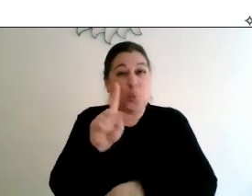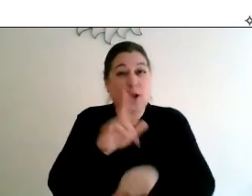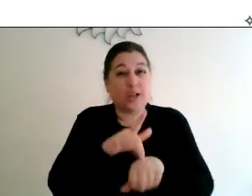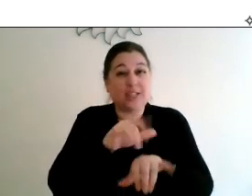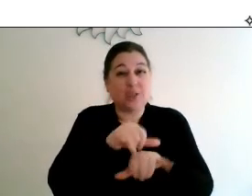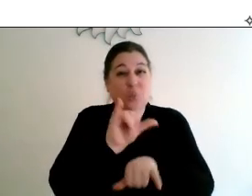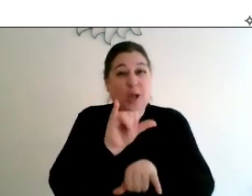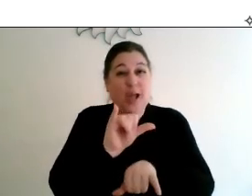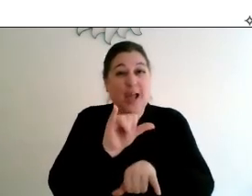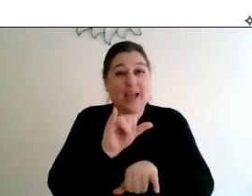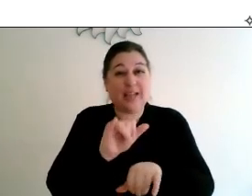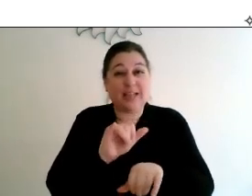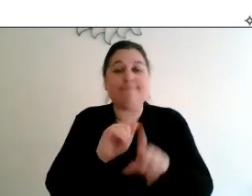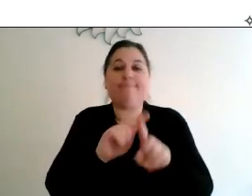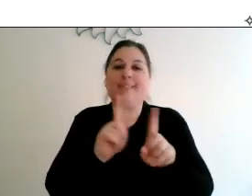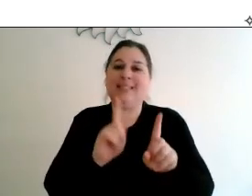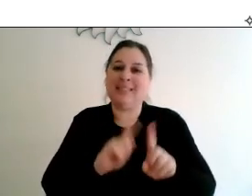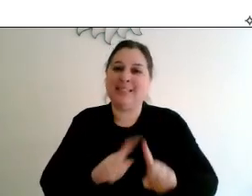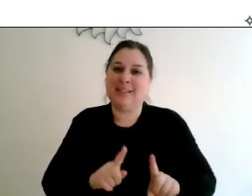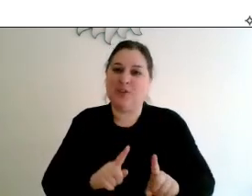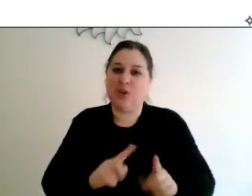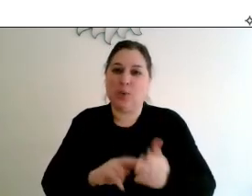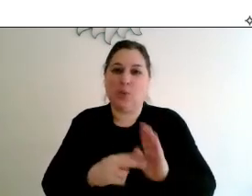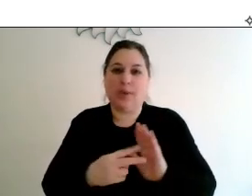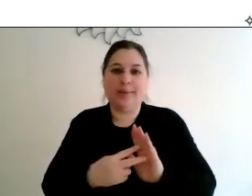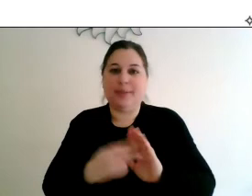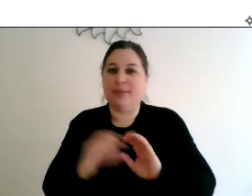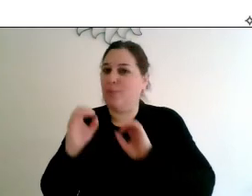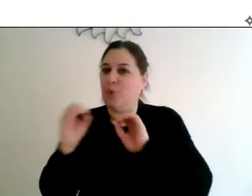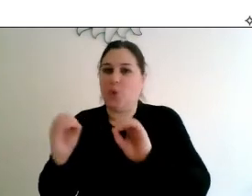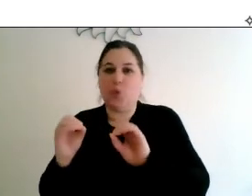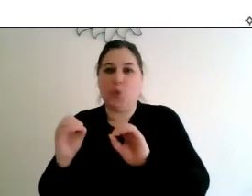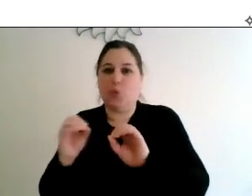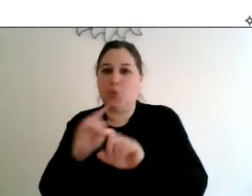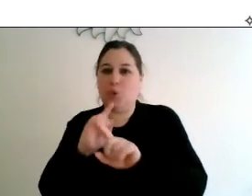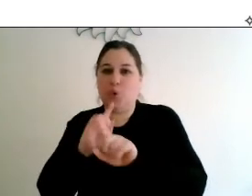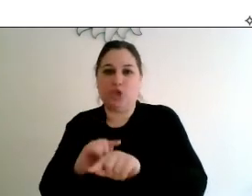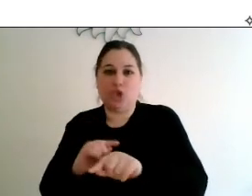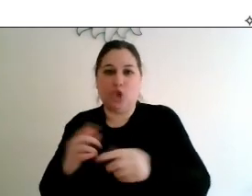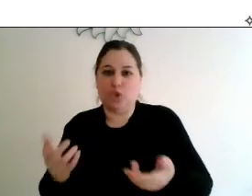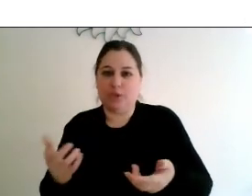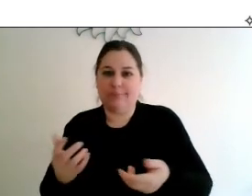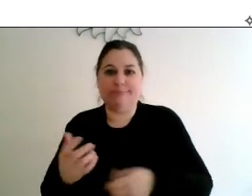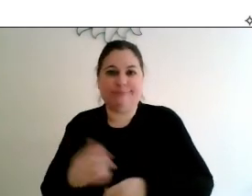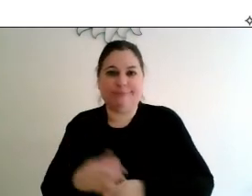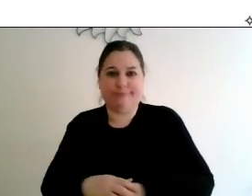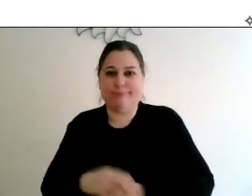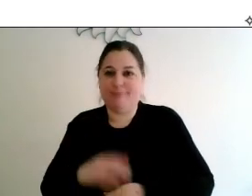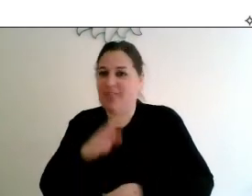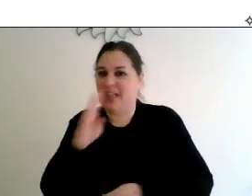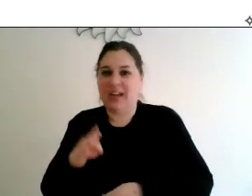No solution. Okay, let's look at the second one.